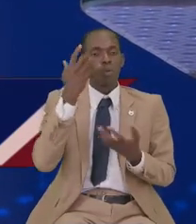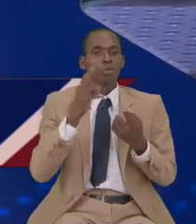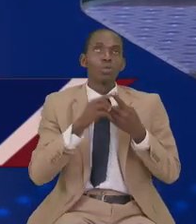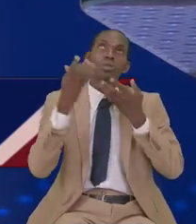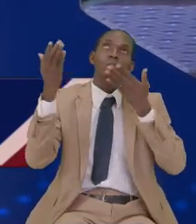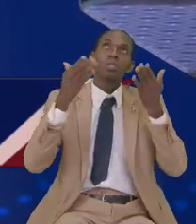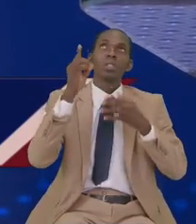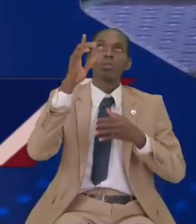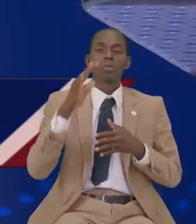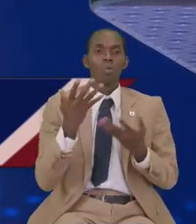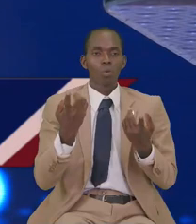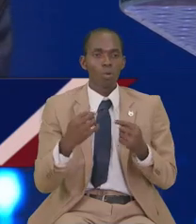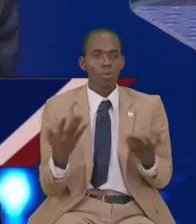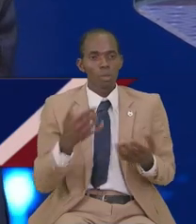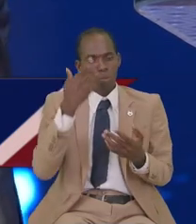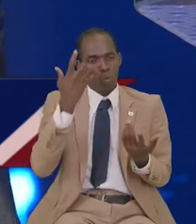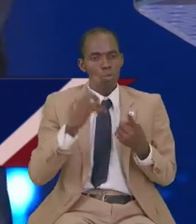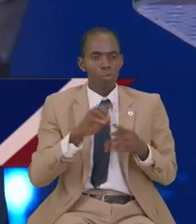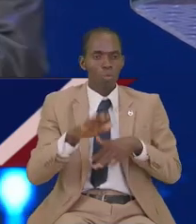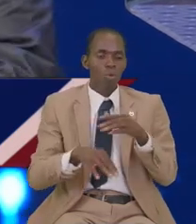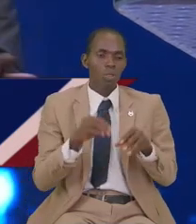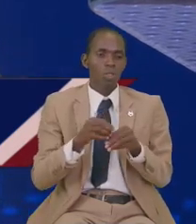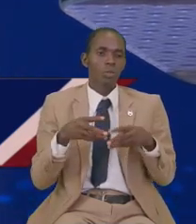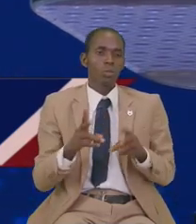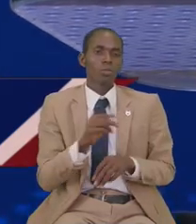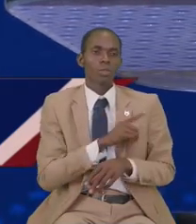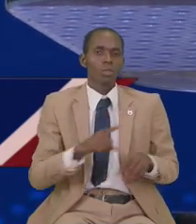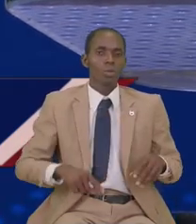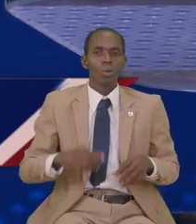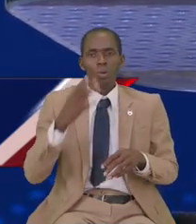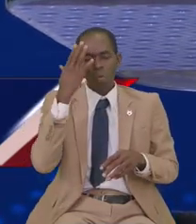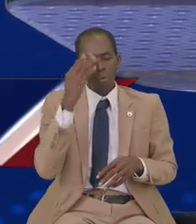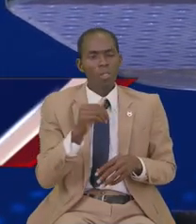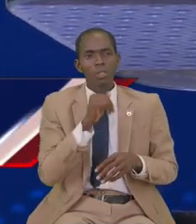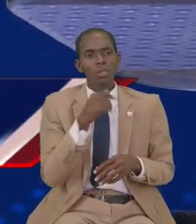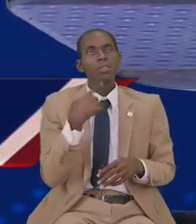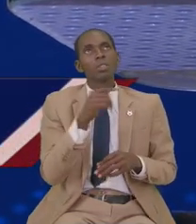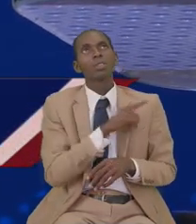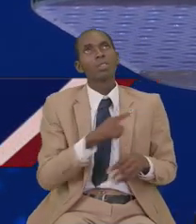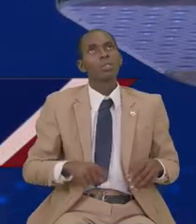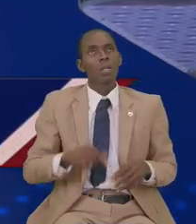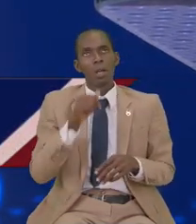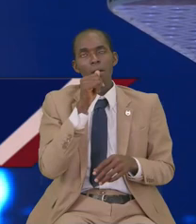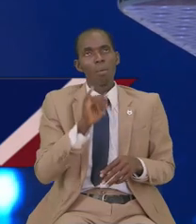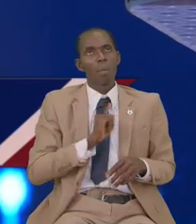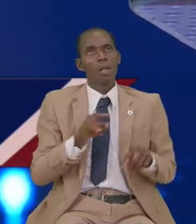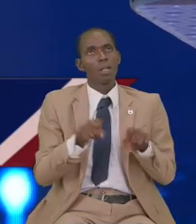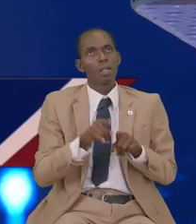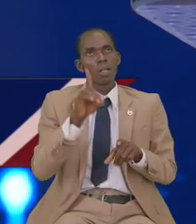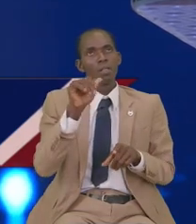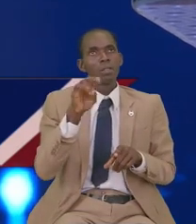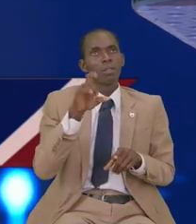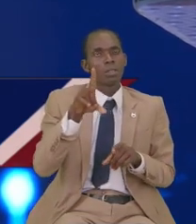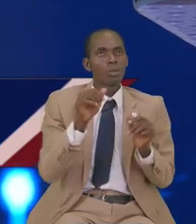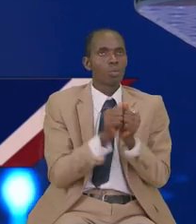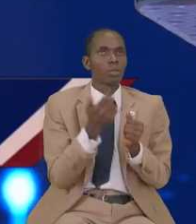come because you want to walk in the way of the Lord. Why don't we ask the Lord, oh Lord, am I like Daniel? Am I like Shadrach,